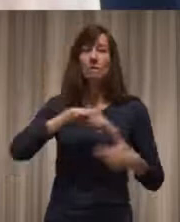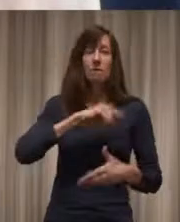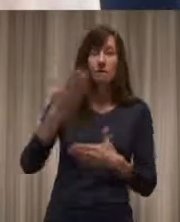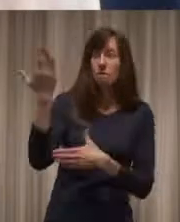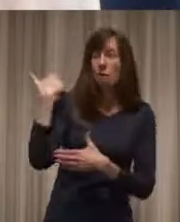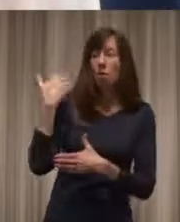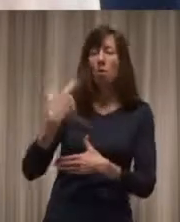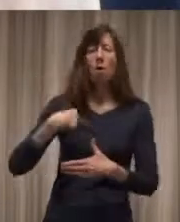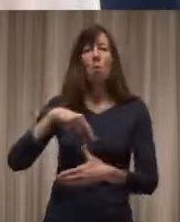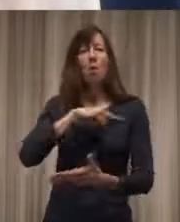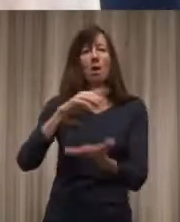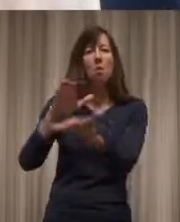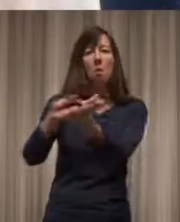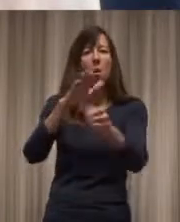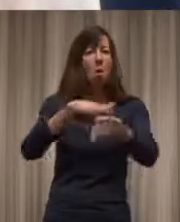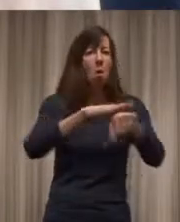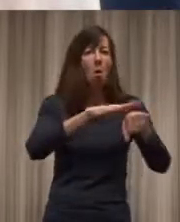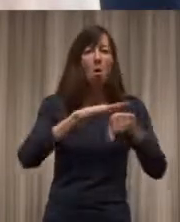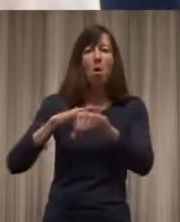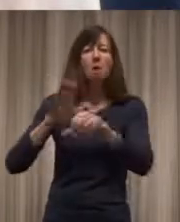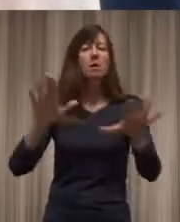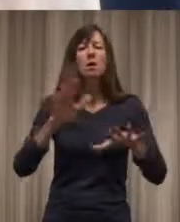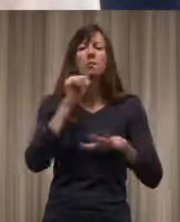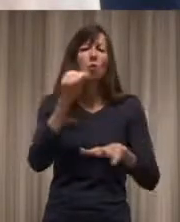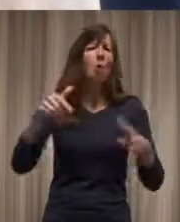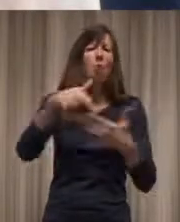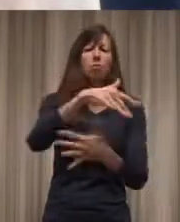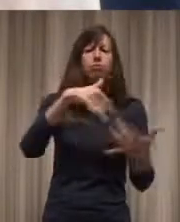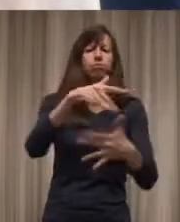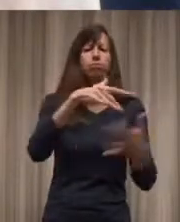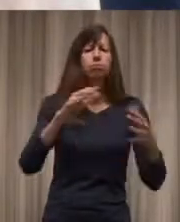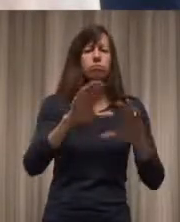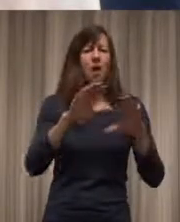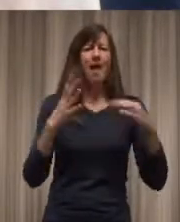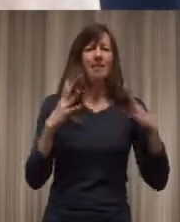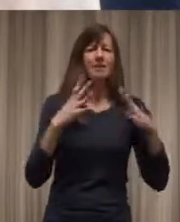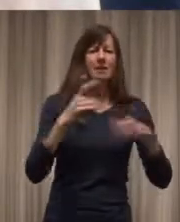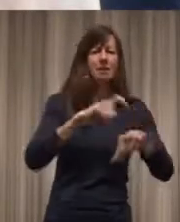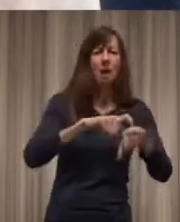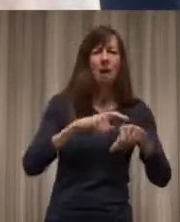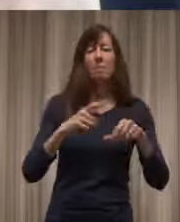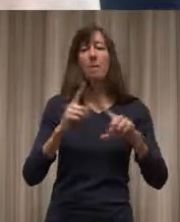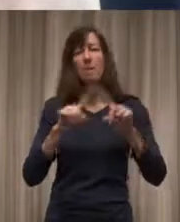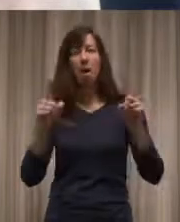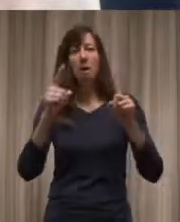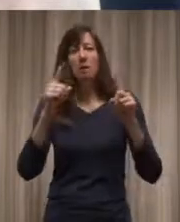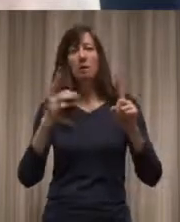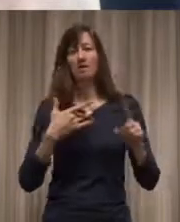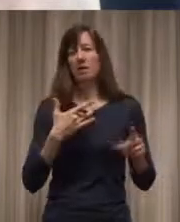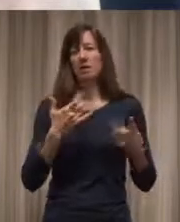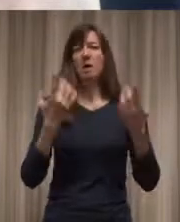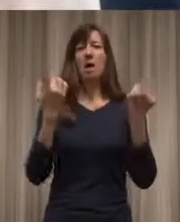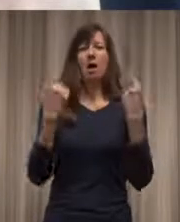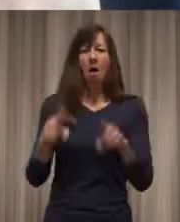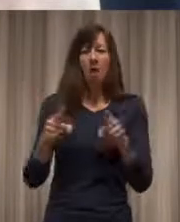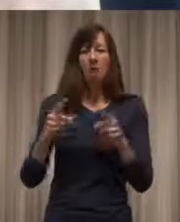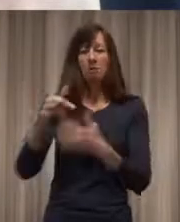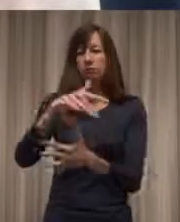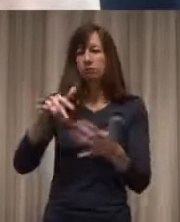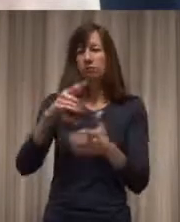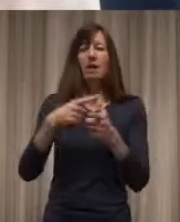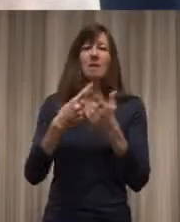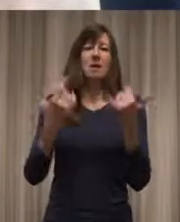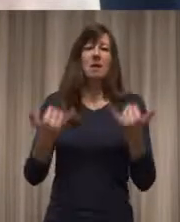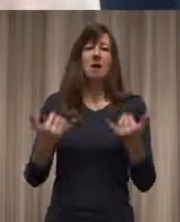do anticipate that will happen. And if we're going to have any hope of getting this back in check, and also, by the way, of